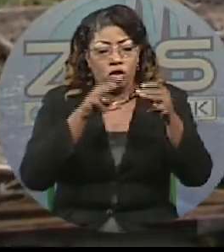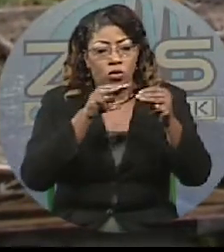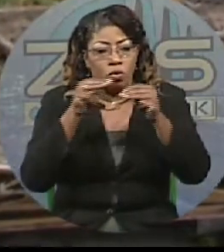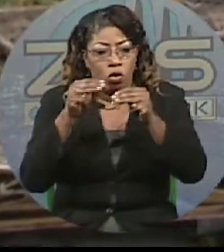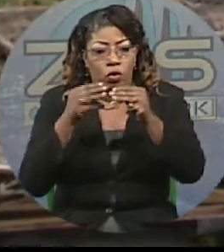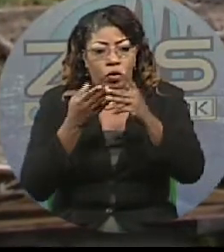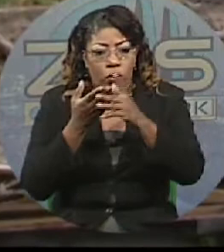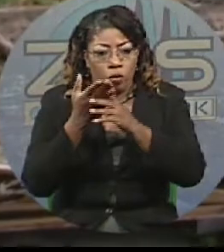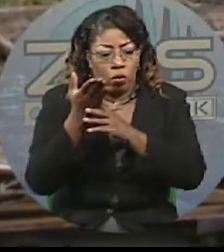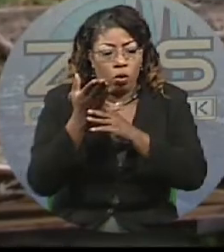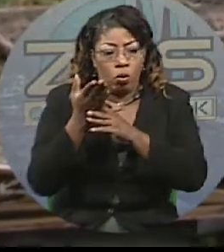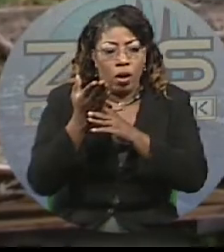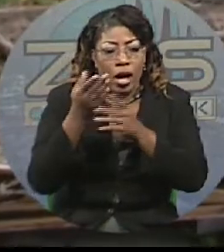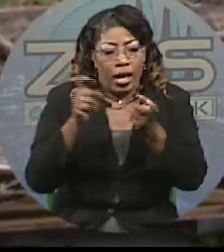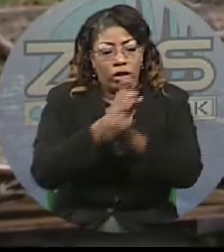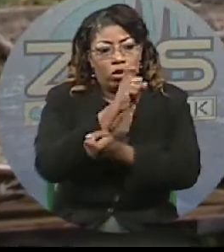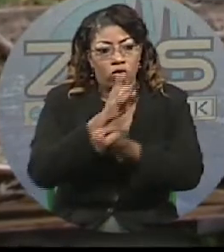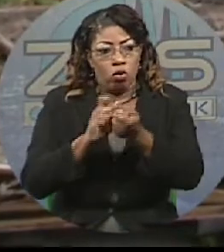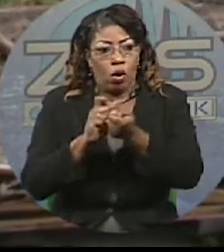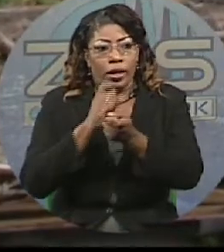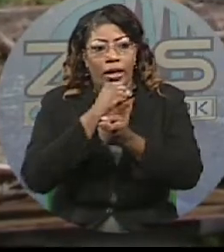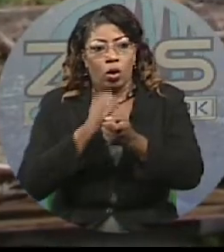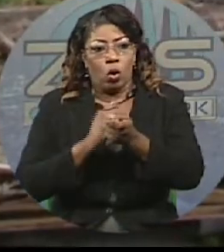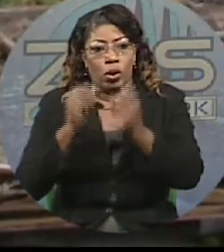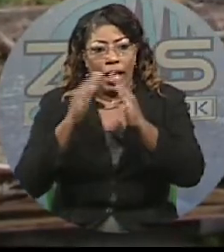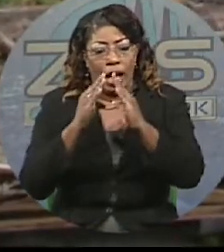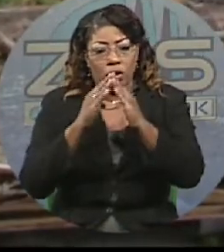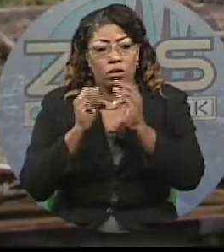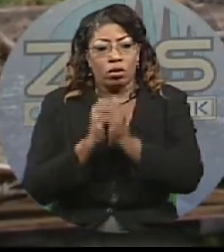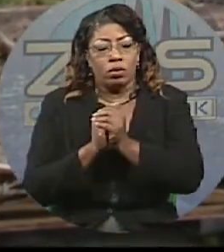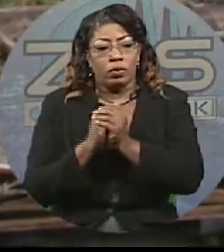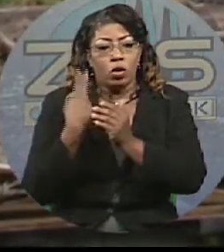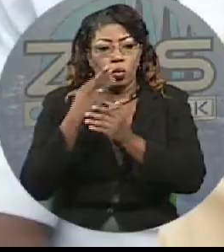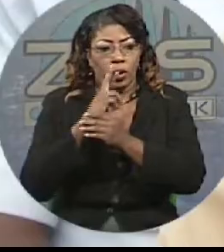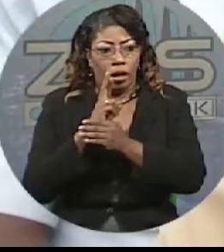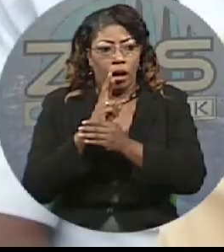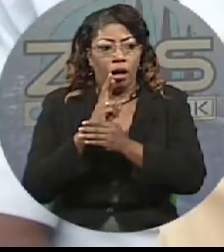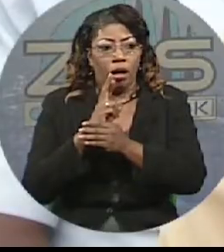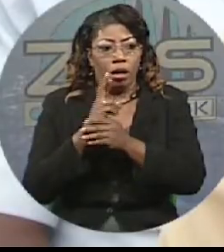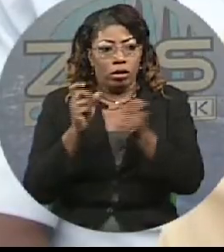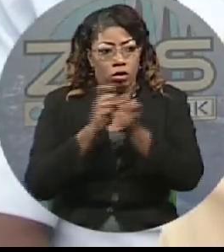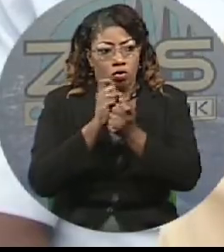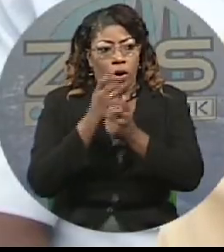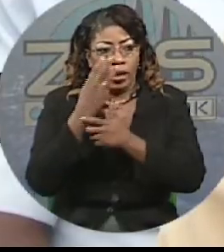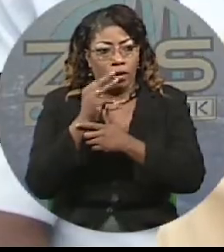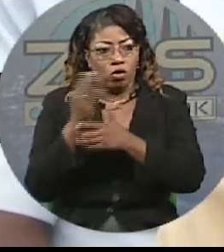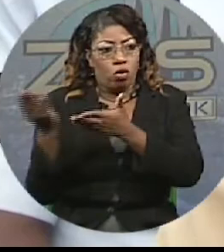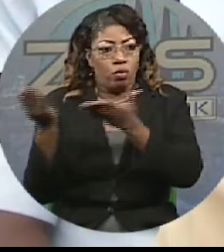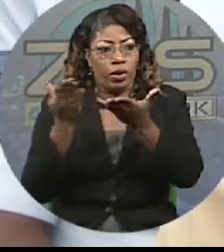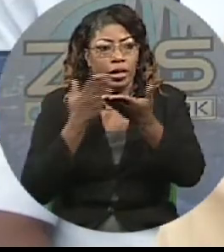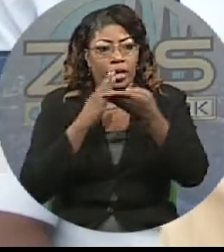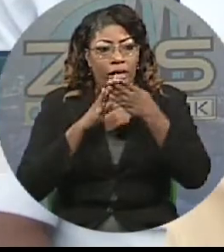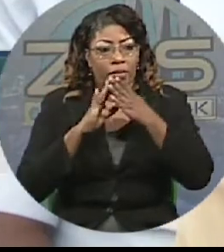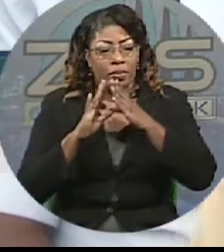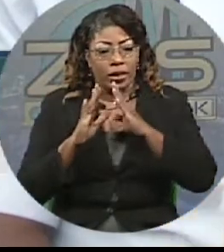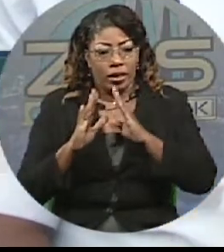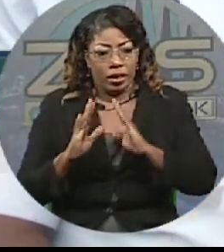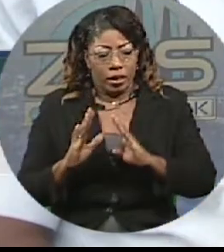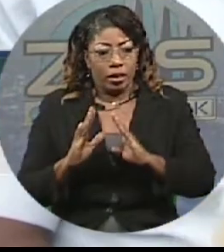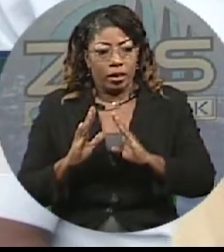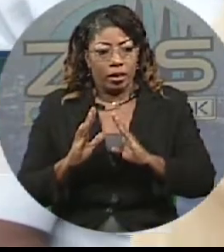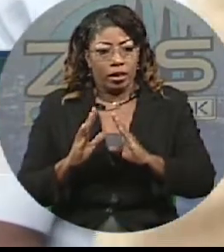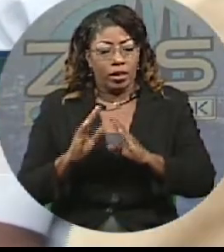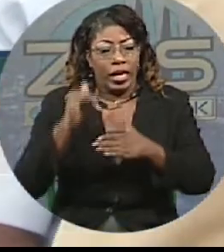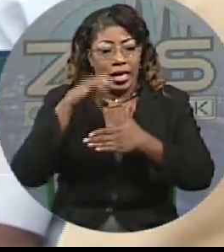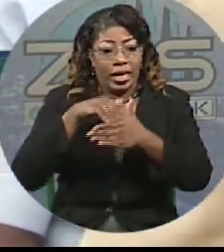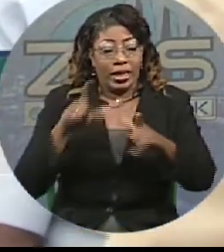through and pull the structure down. We are demolishing them so as to bring some peace and tranquility